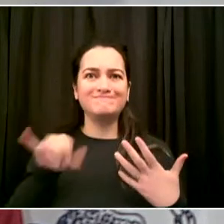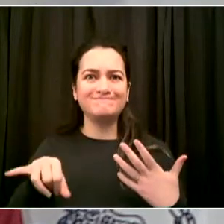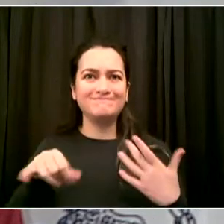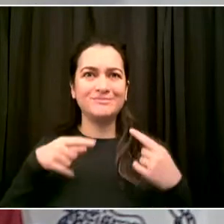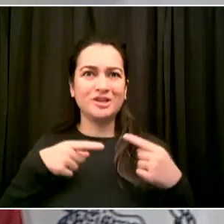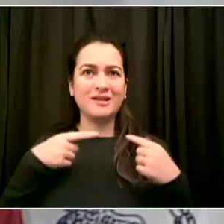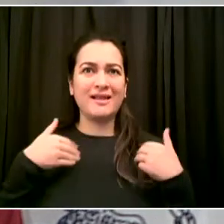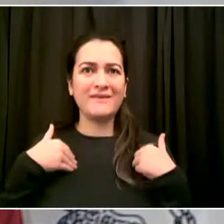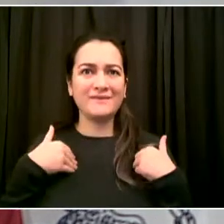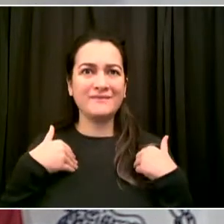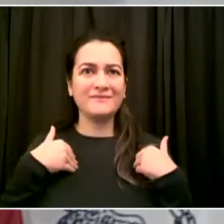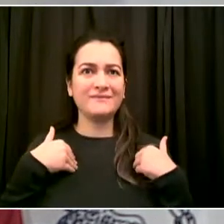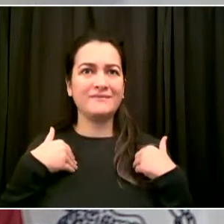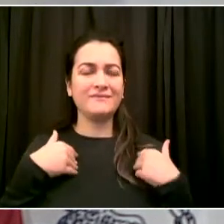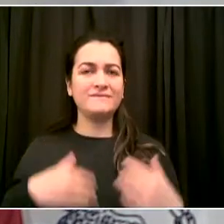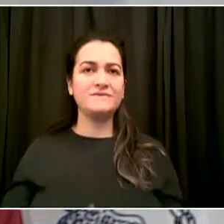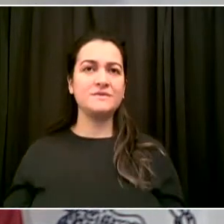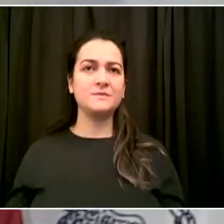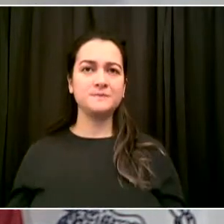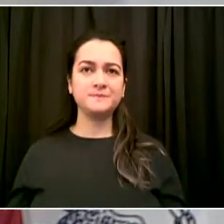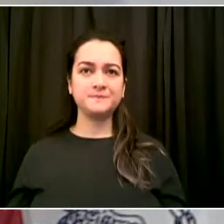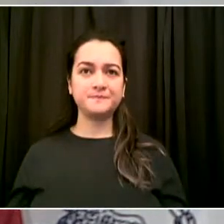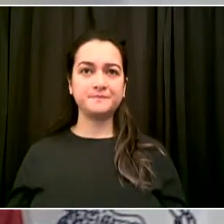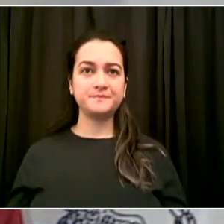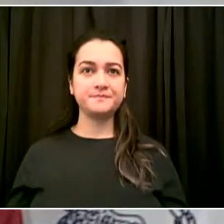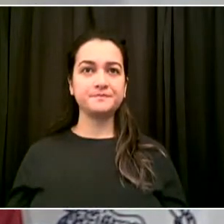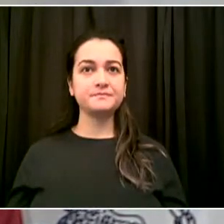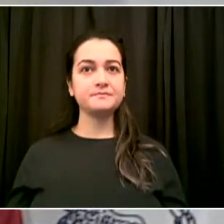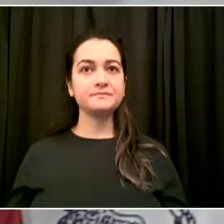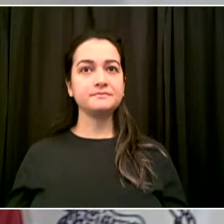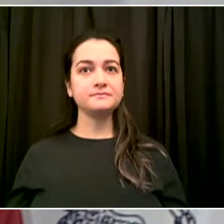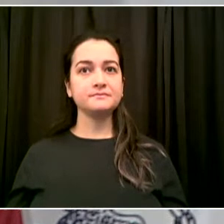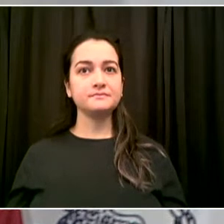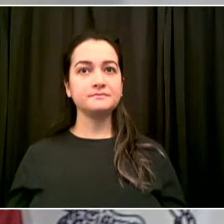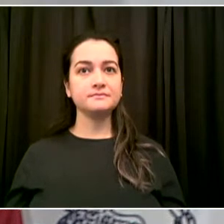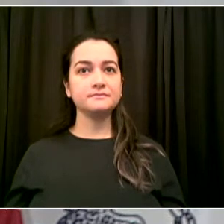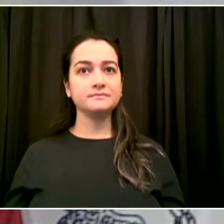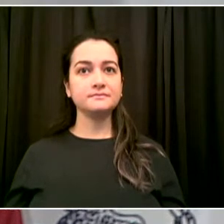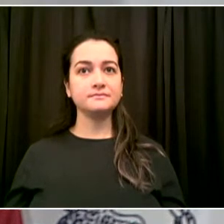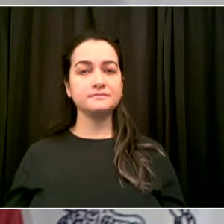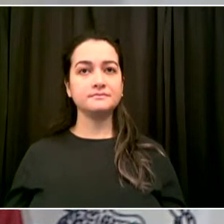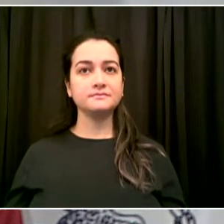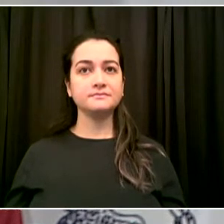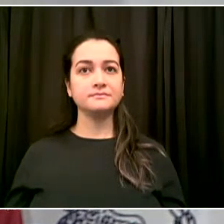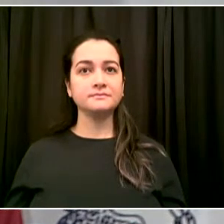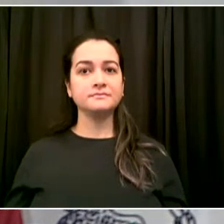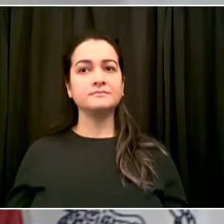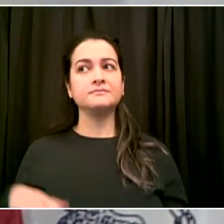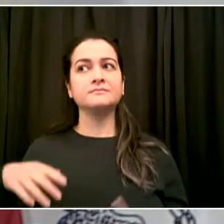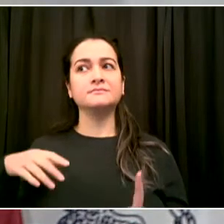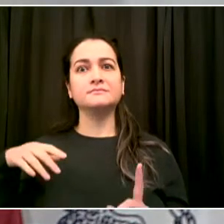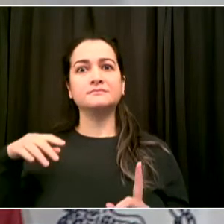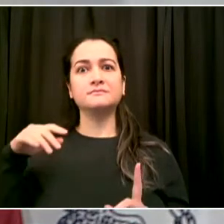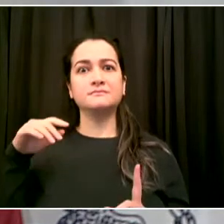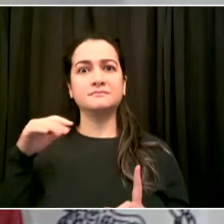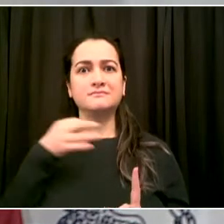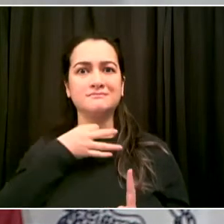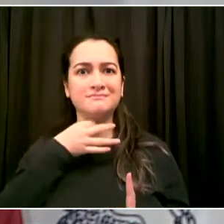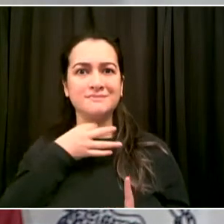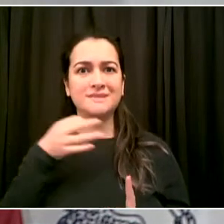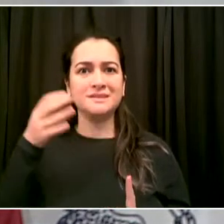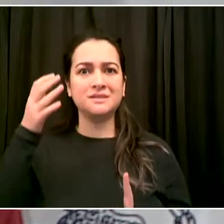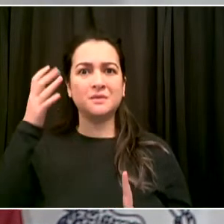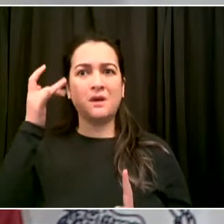there. Why doesn't the city just set up shop in our social room, which we can't use now because of